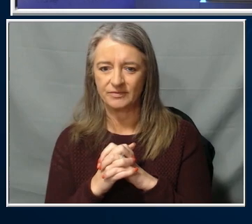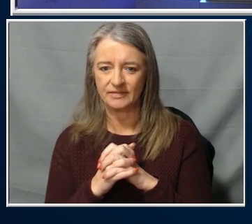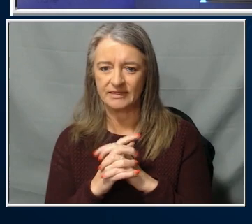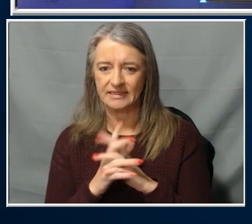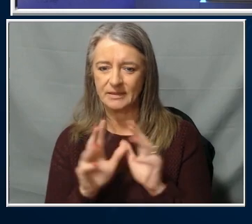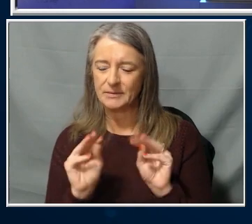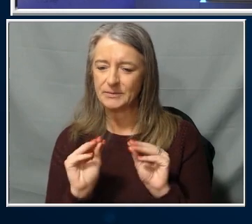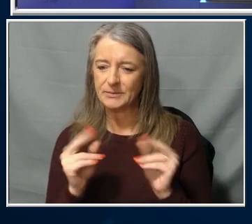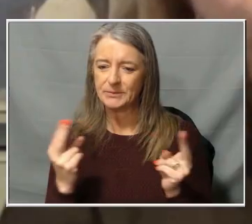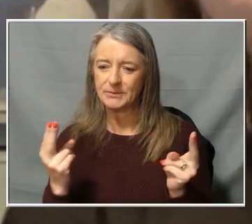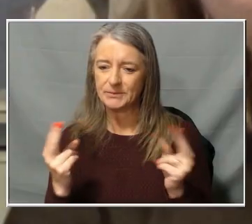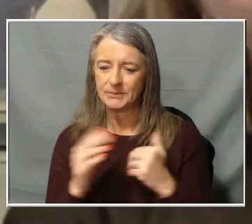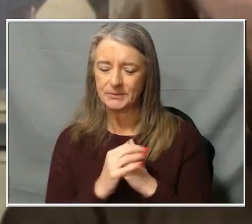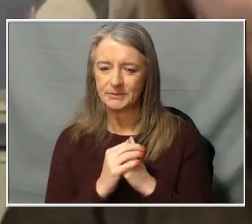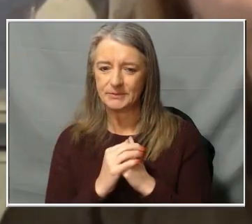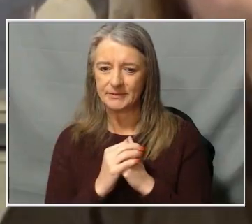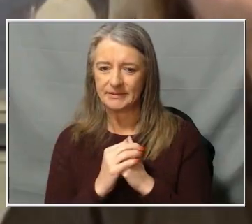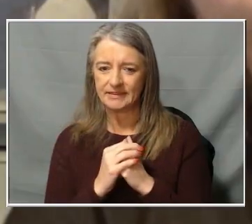Ooh,